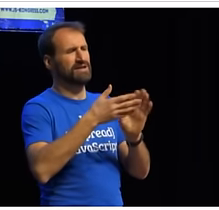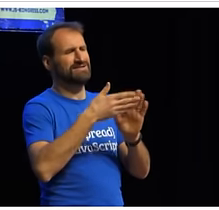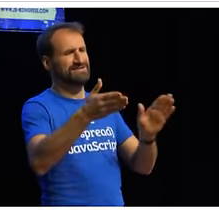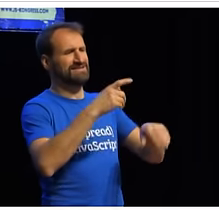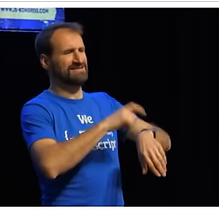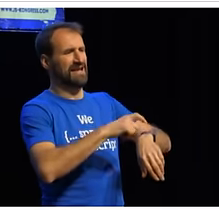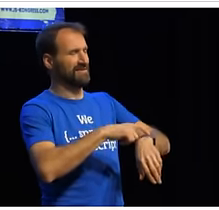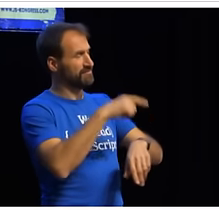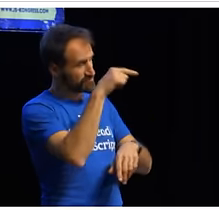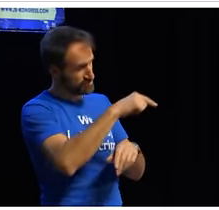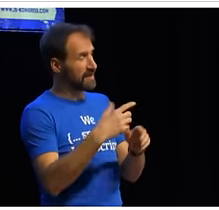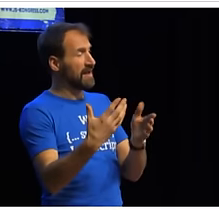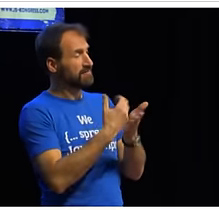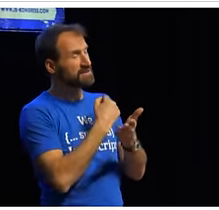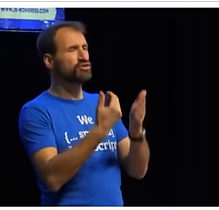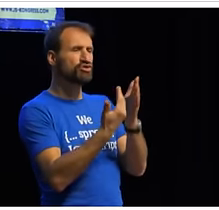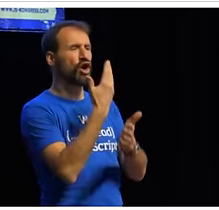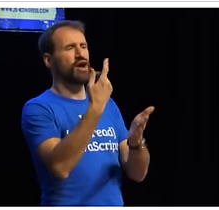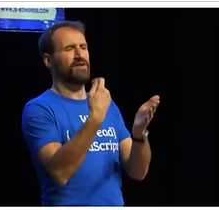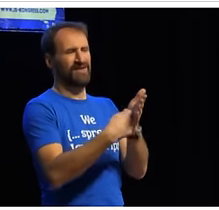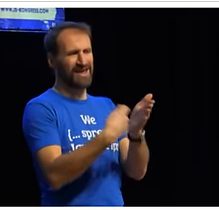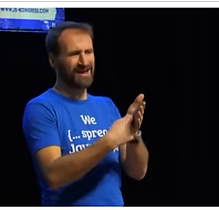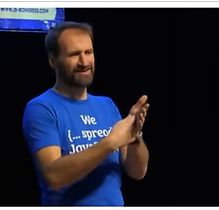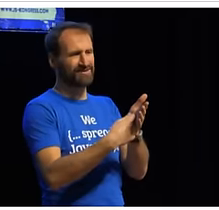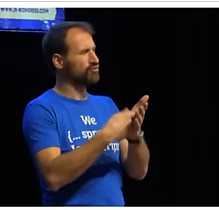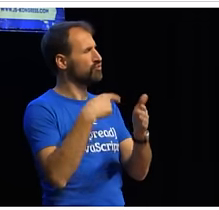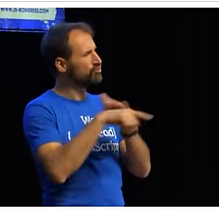function or method that emits